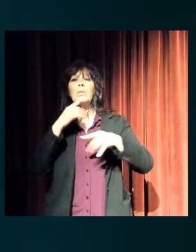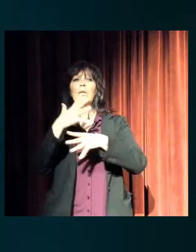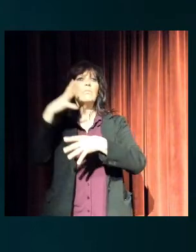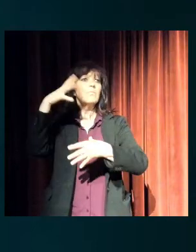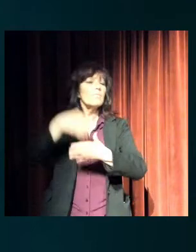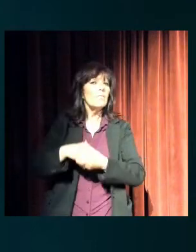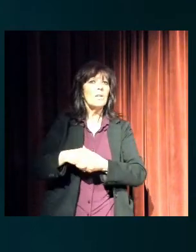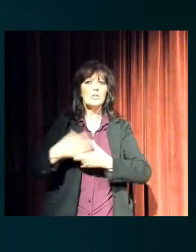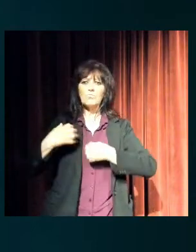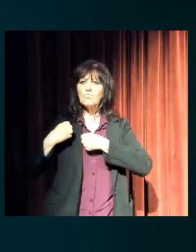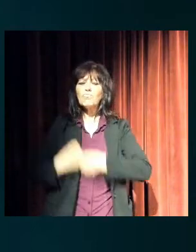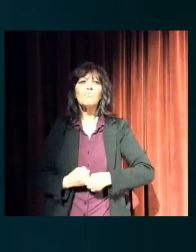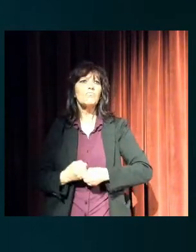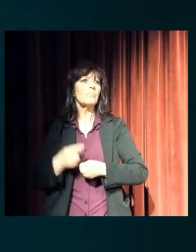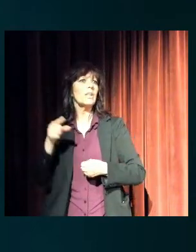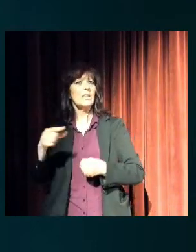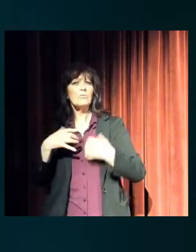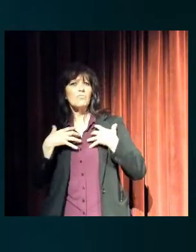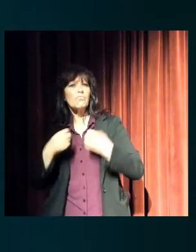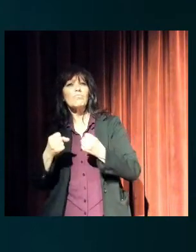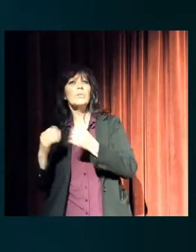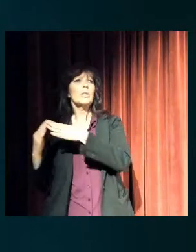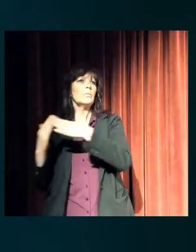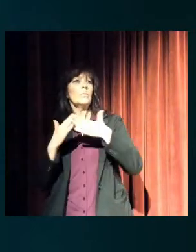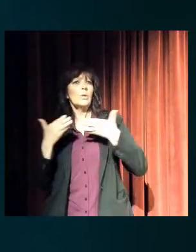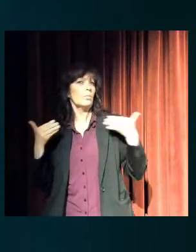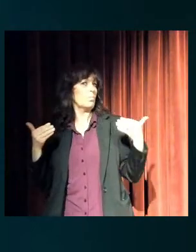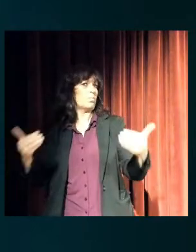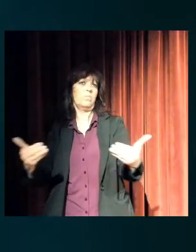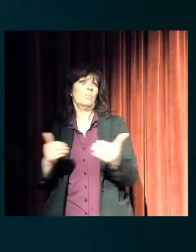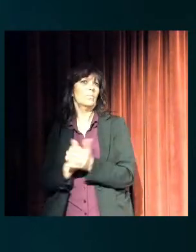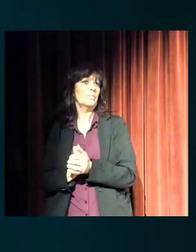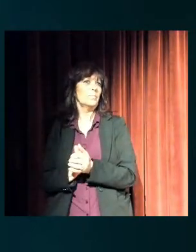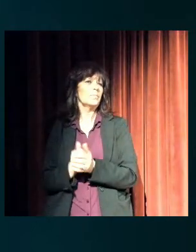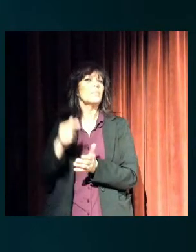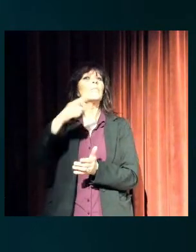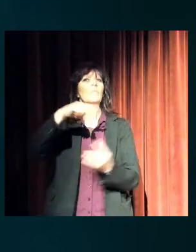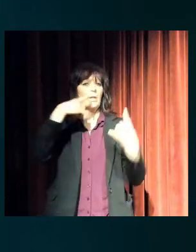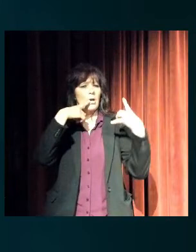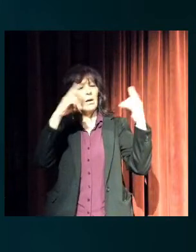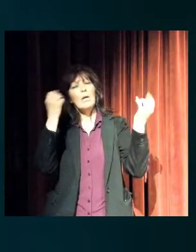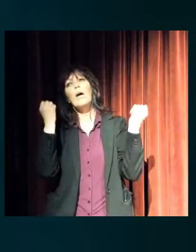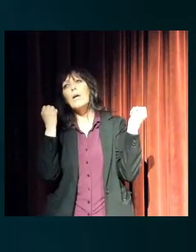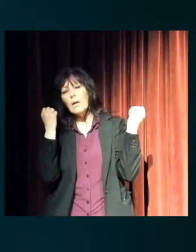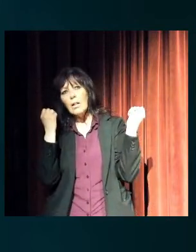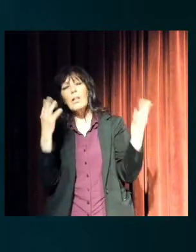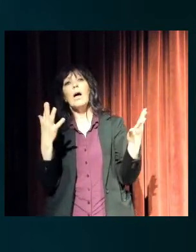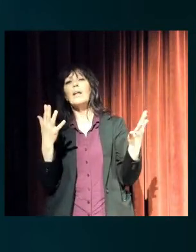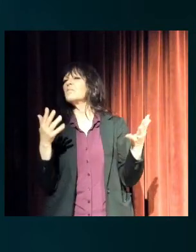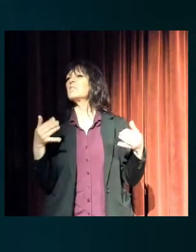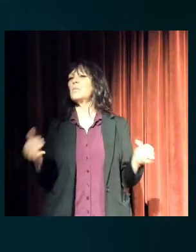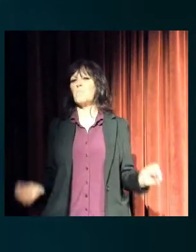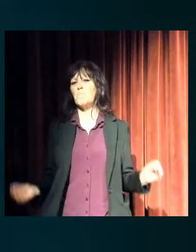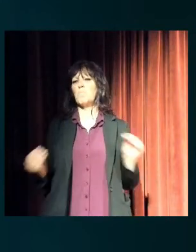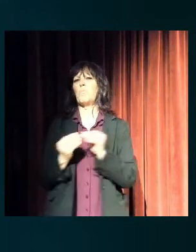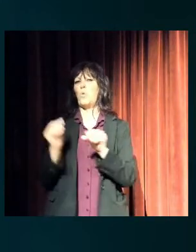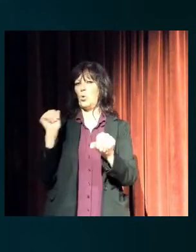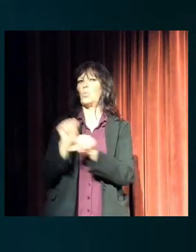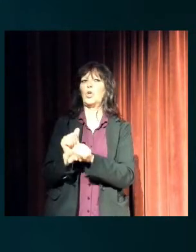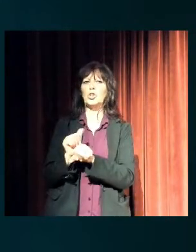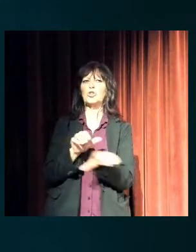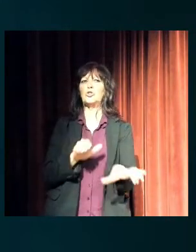robust and resilient community that is moving forward. While we have accomplished much, there is more work to